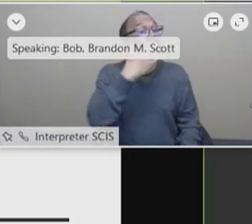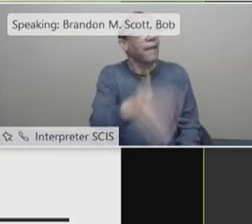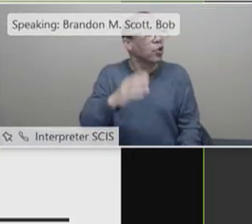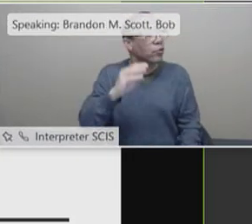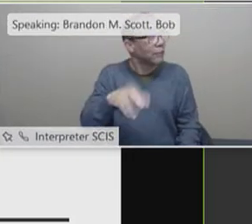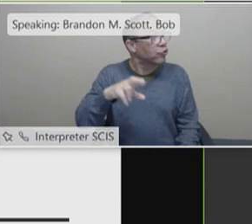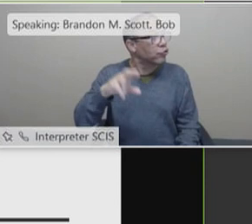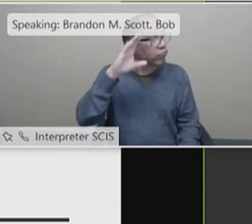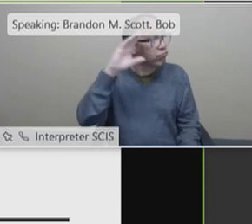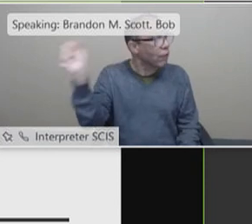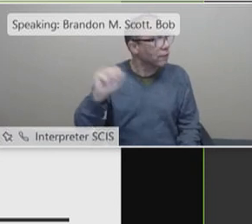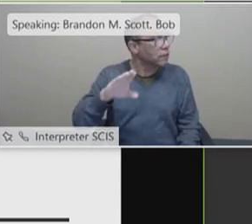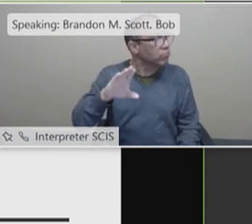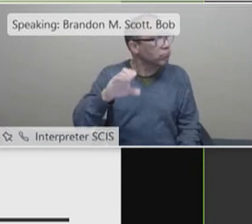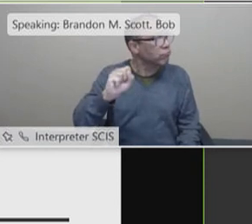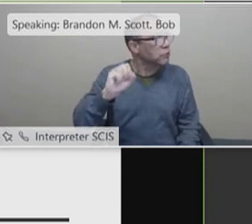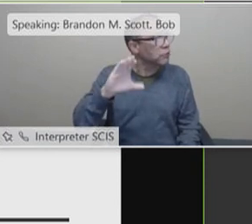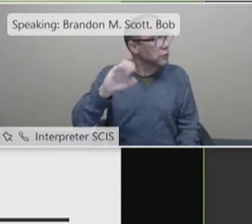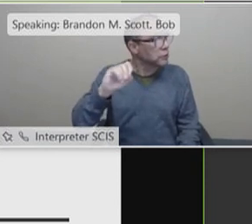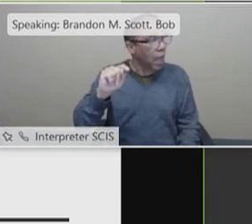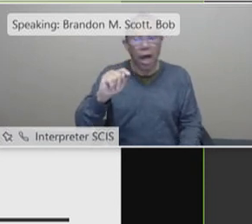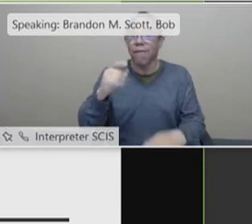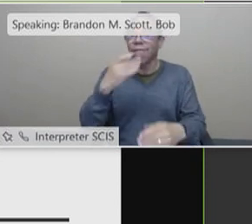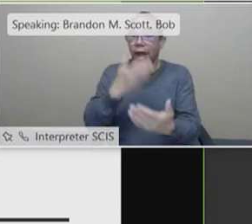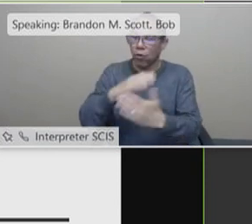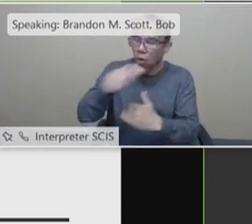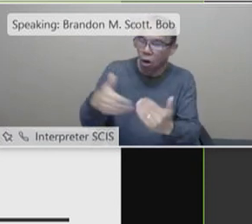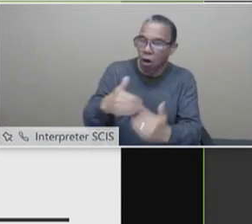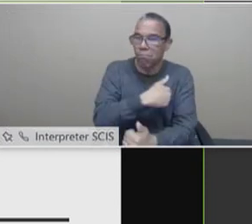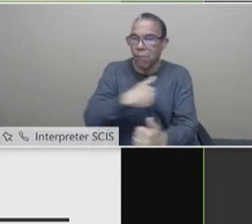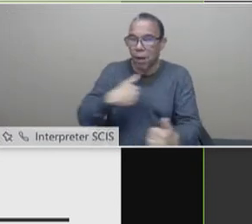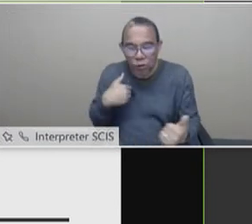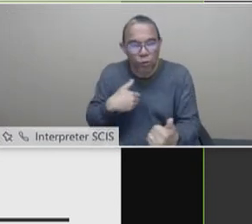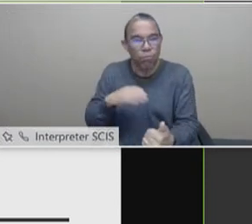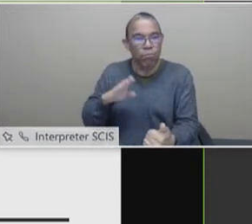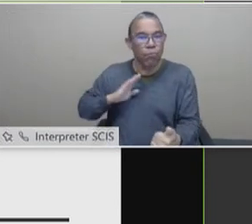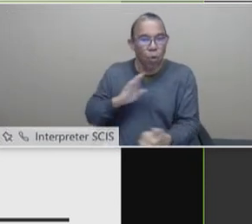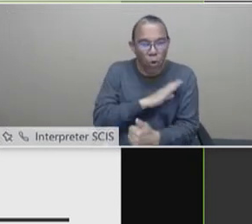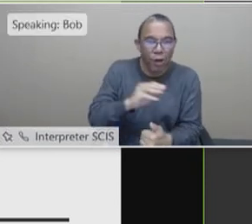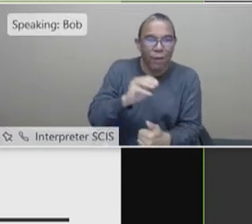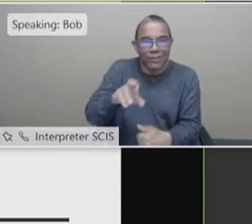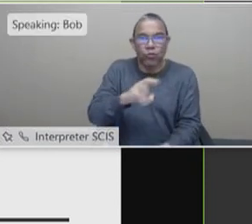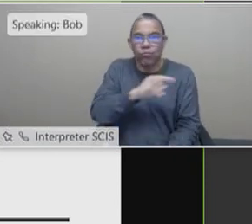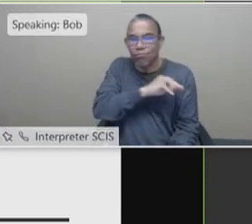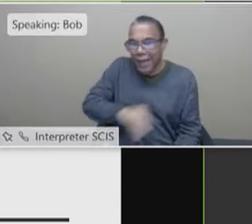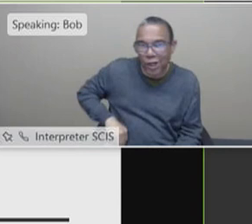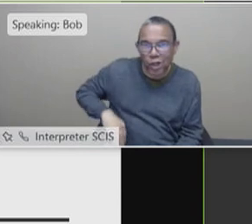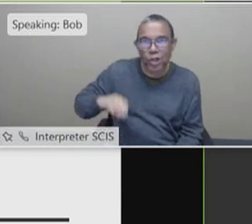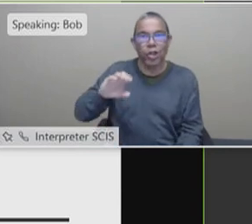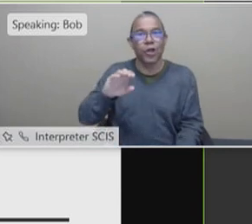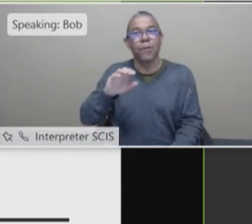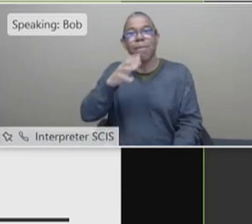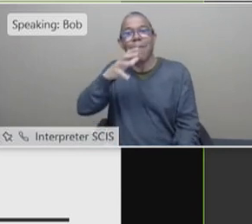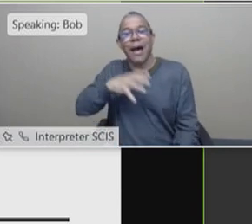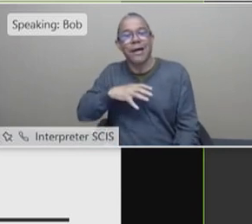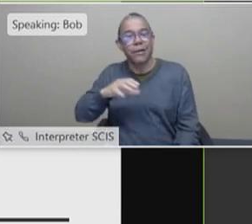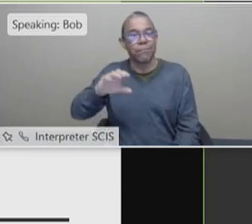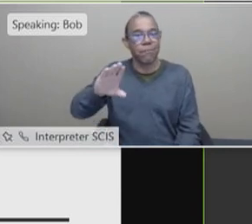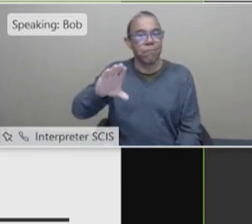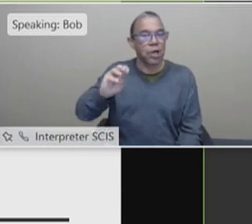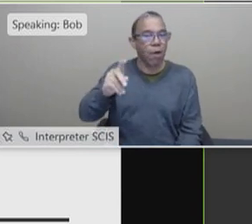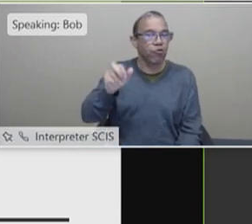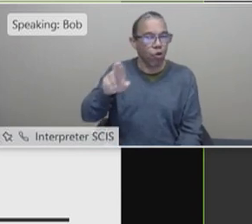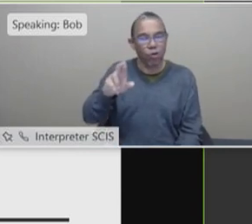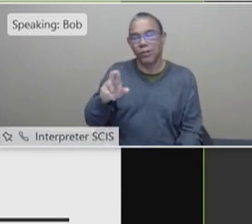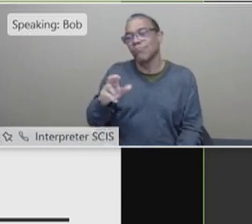And thank you, members of the board, Mr. Mayor, Madam Comptroller. It's a pleasure to be here tonight and present